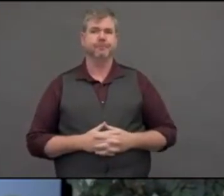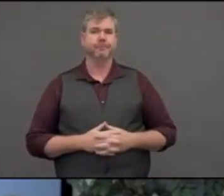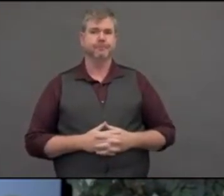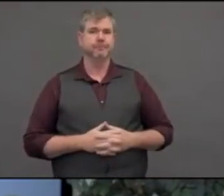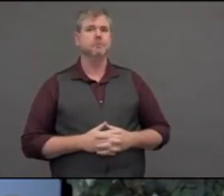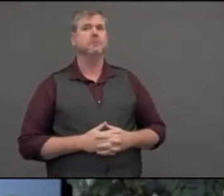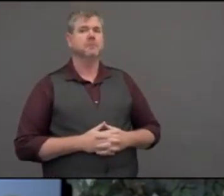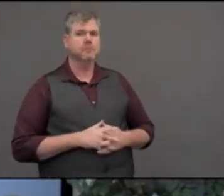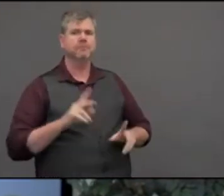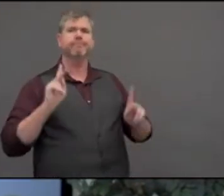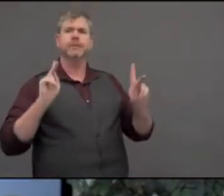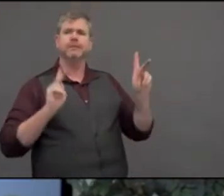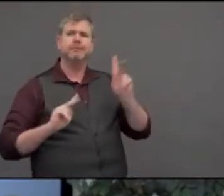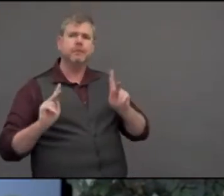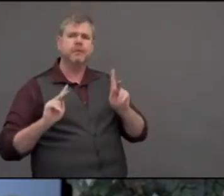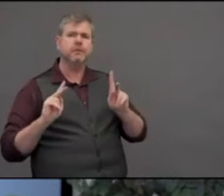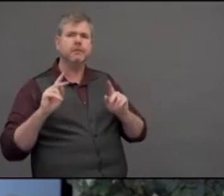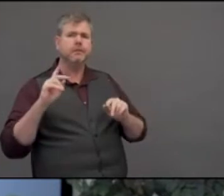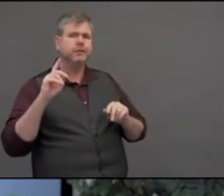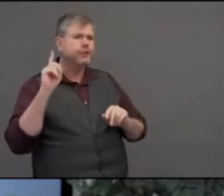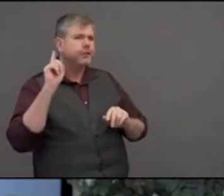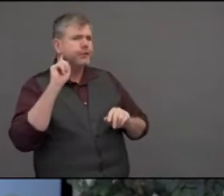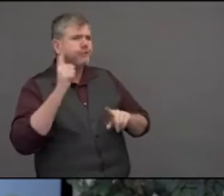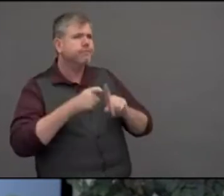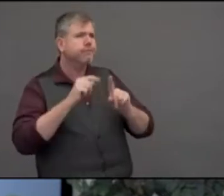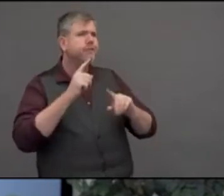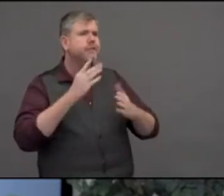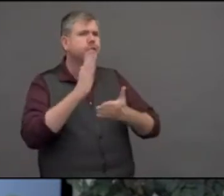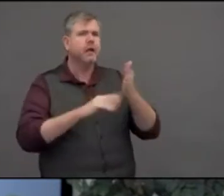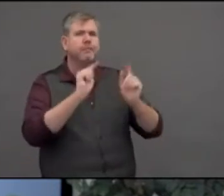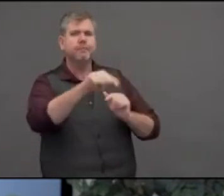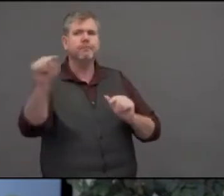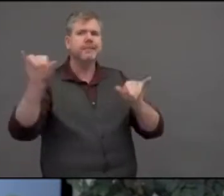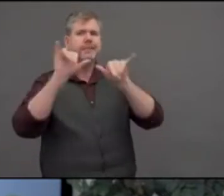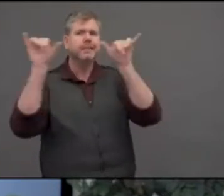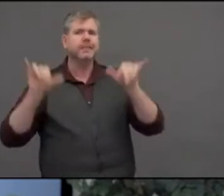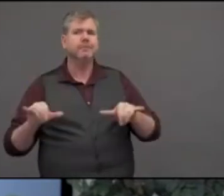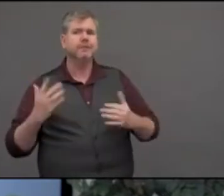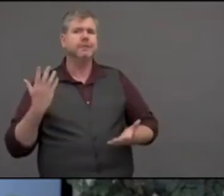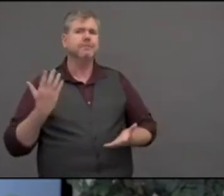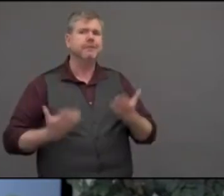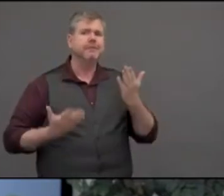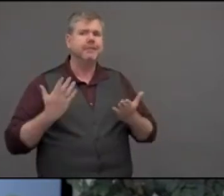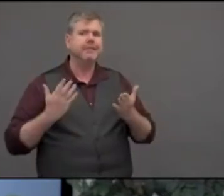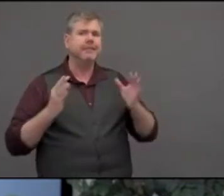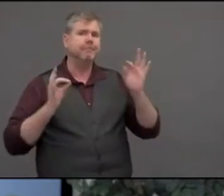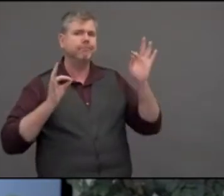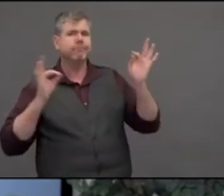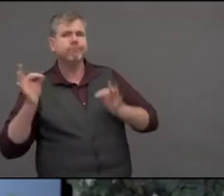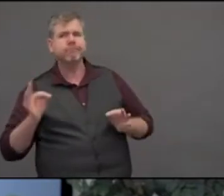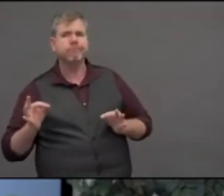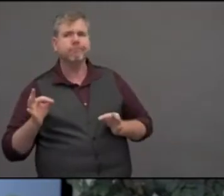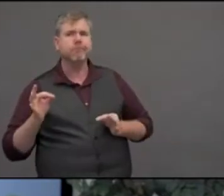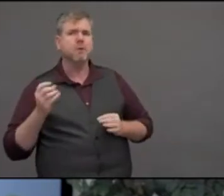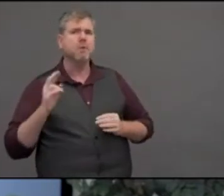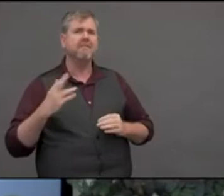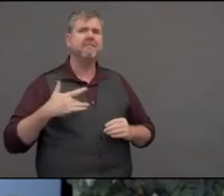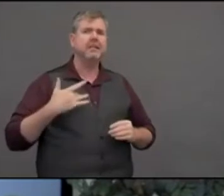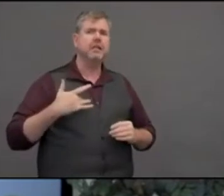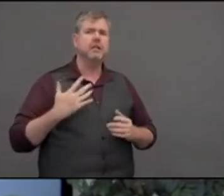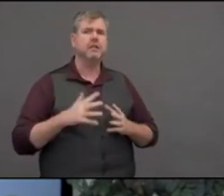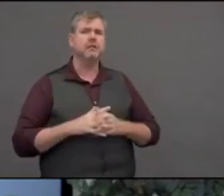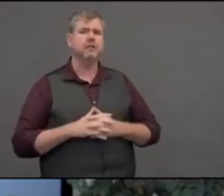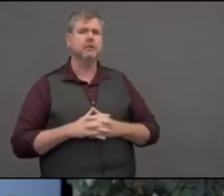have heard from some of these systems, perhaps an explanation or a justification, is that it's really hard